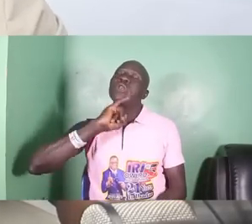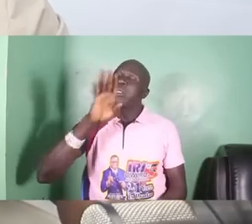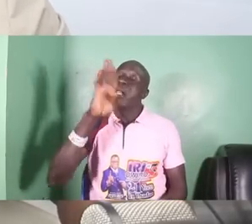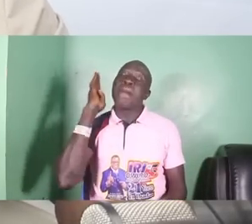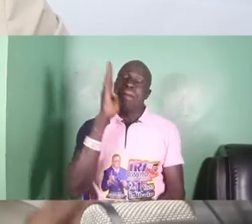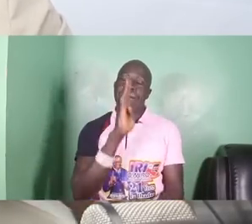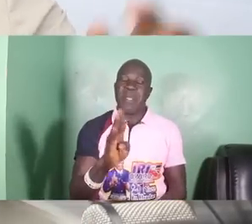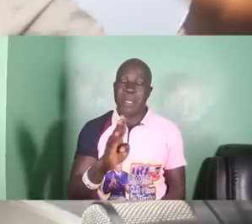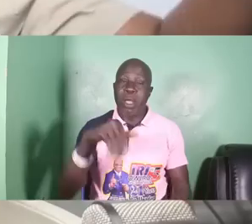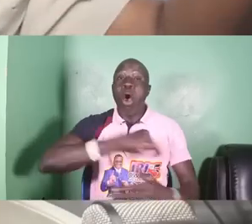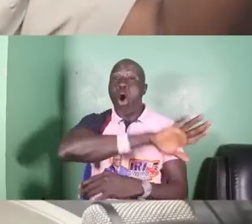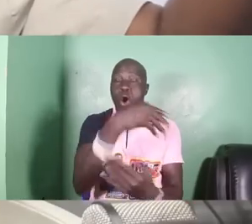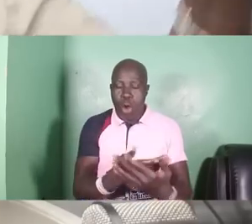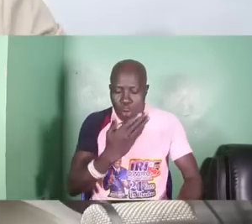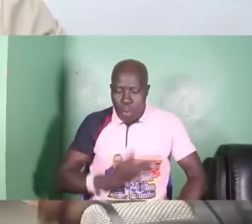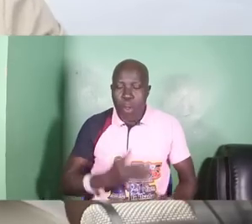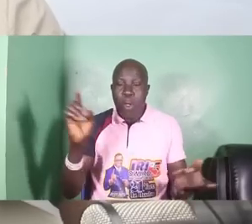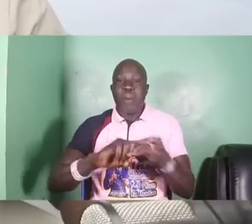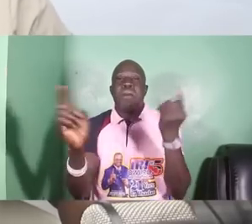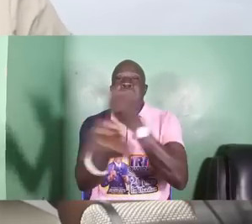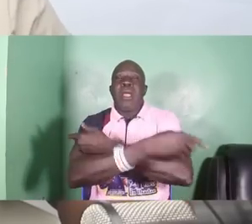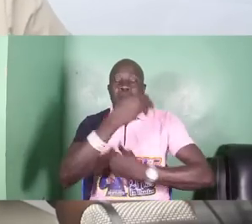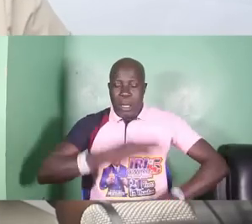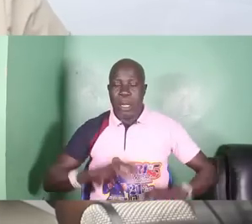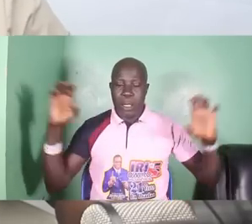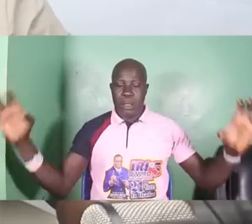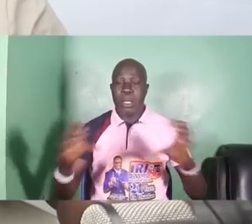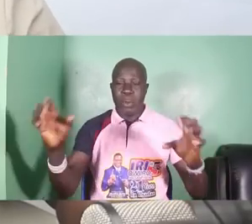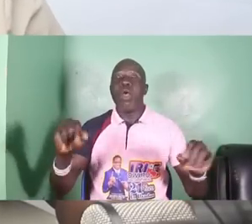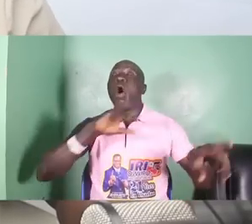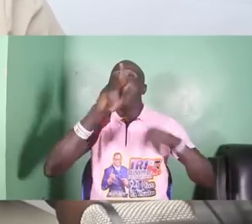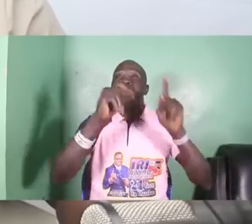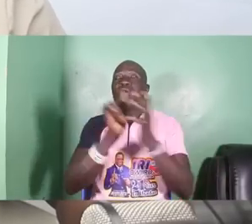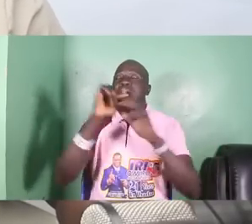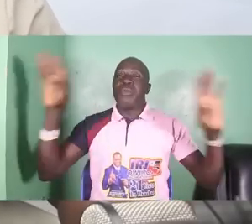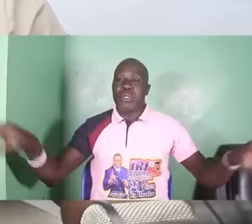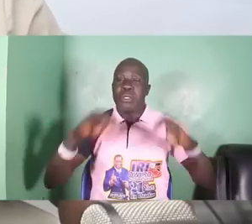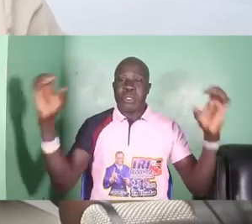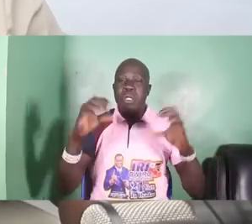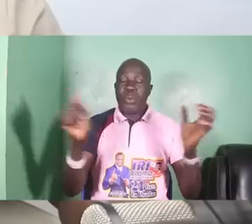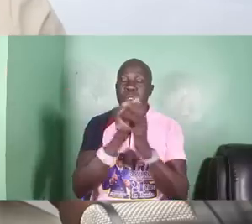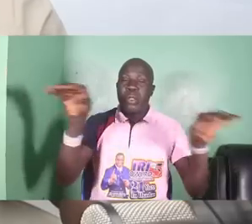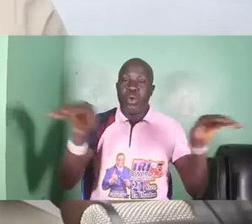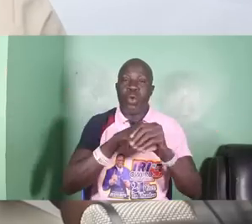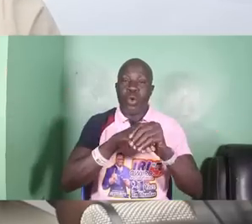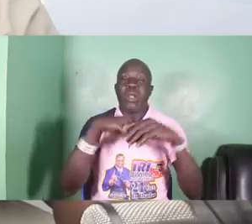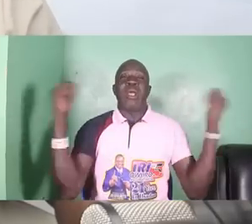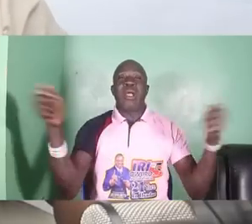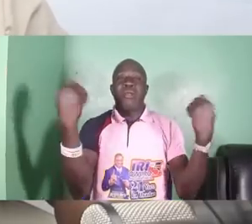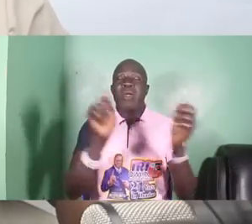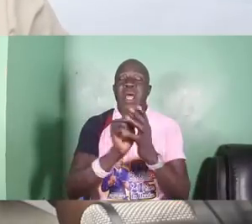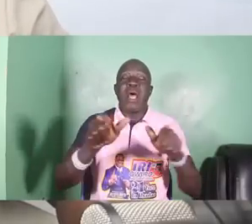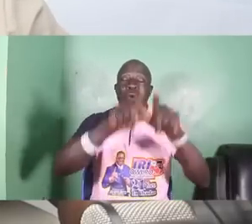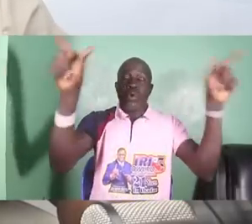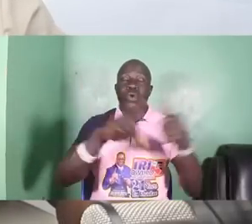yori amen gbogbo olojo bi oni all to the brother celebrate oni wedding anniversary people celebrate wedding anniversary mo fi oro wa okan I